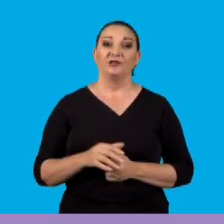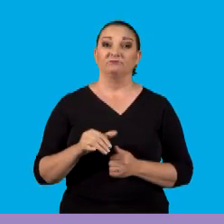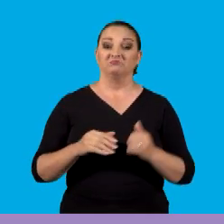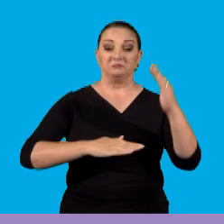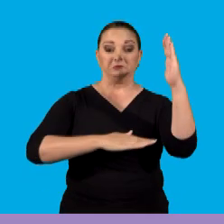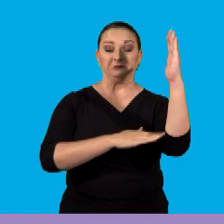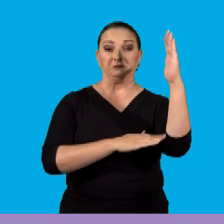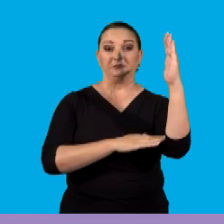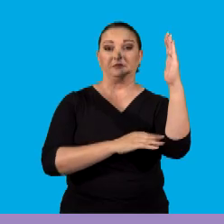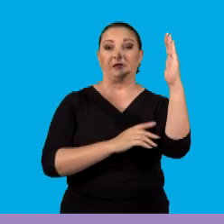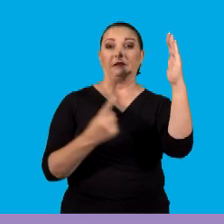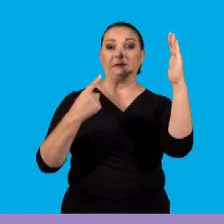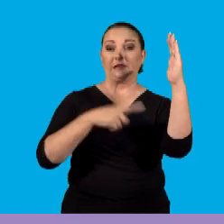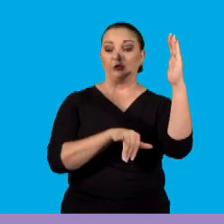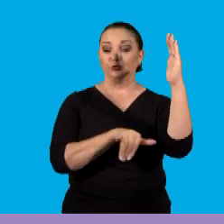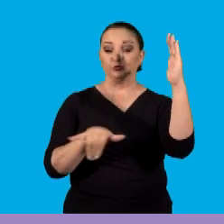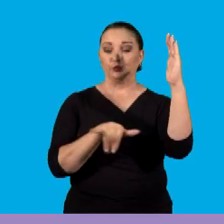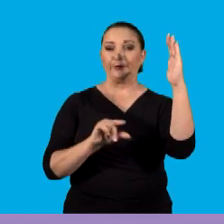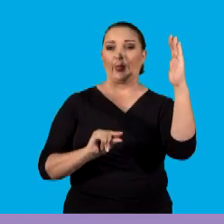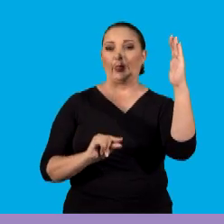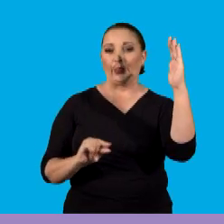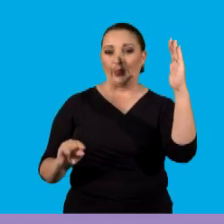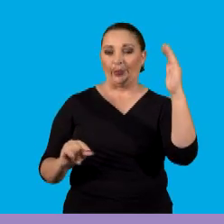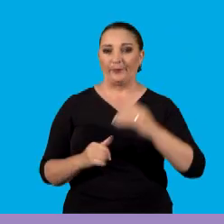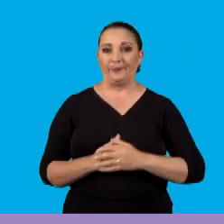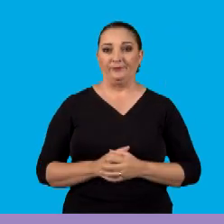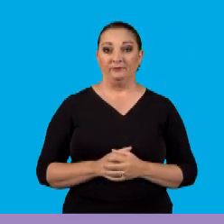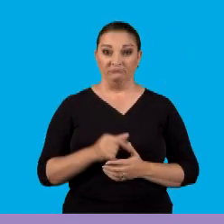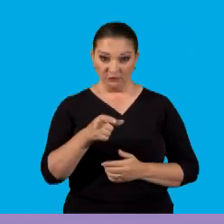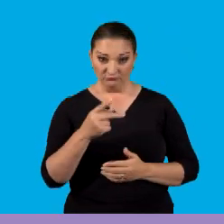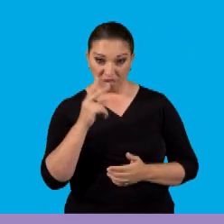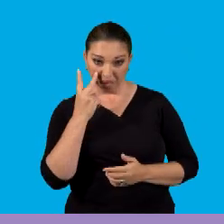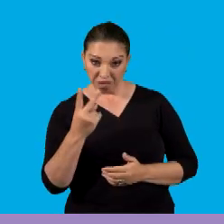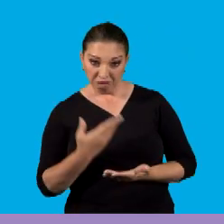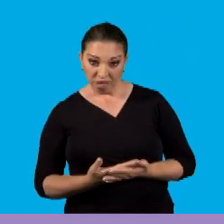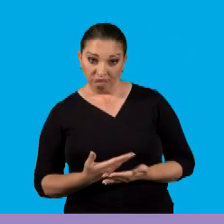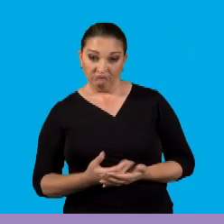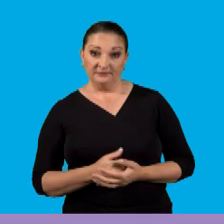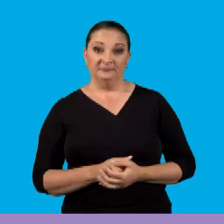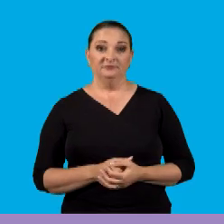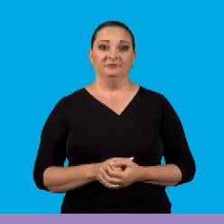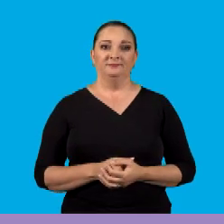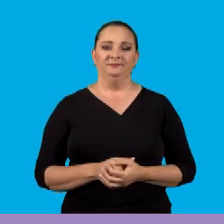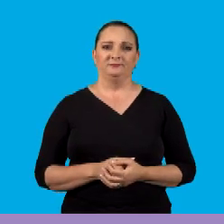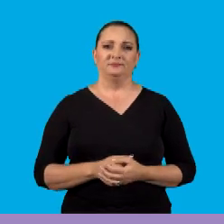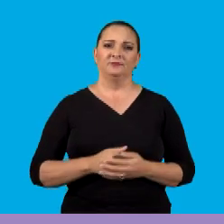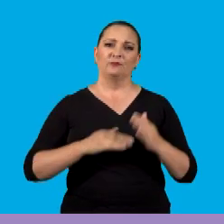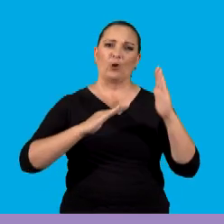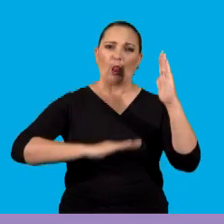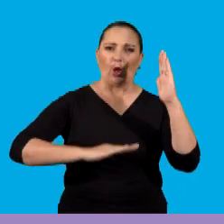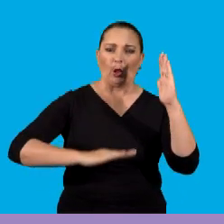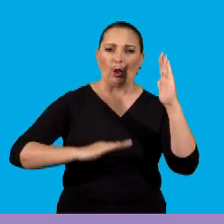rainfall. Now, on which day is the rainfall at a minimum? Can you identify? Well, we can see that